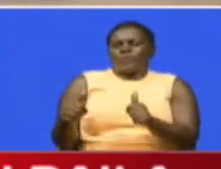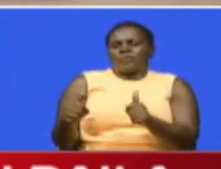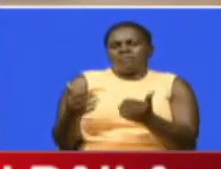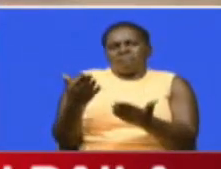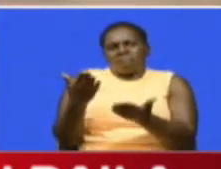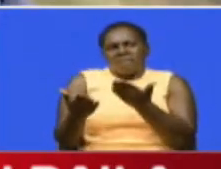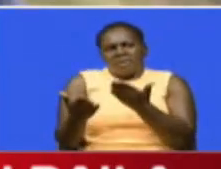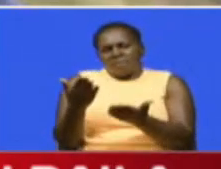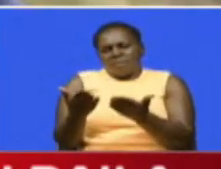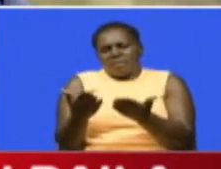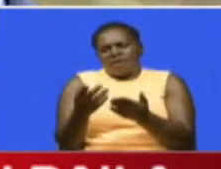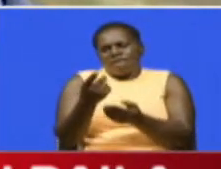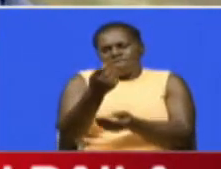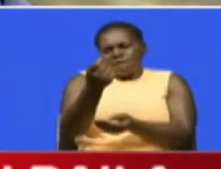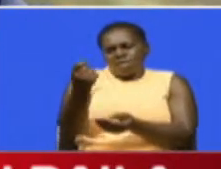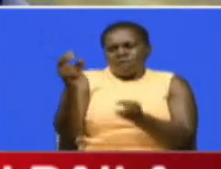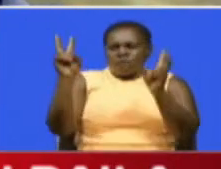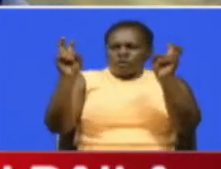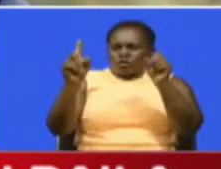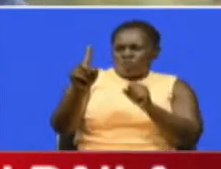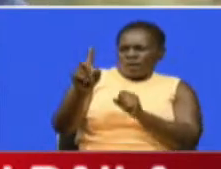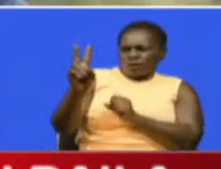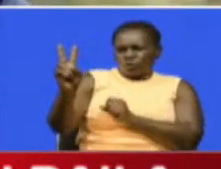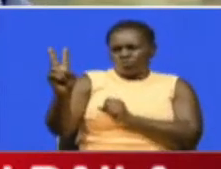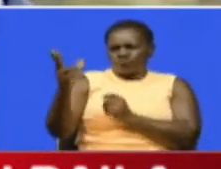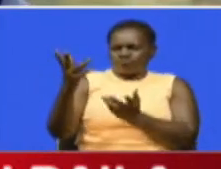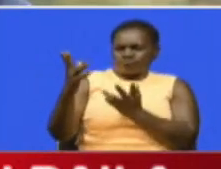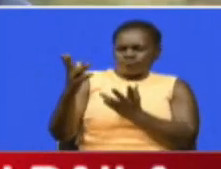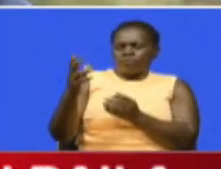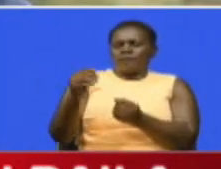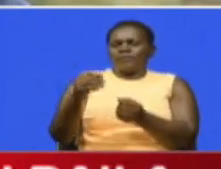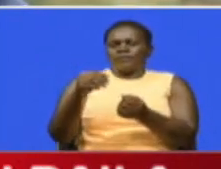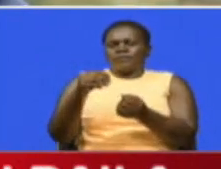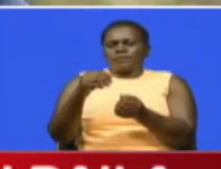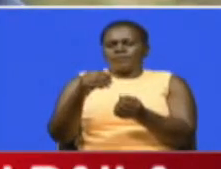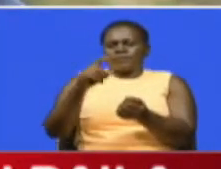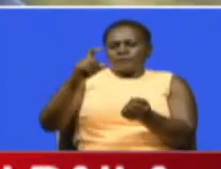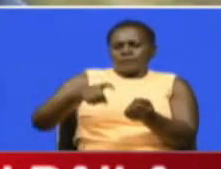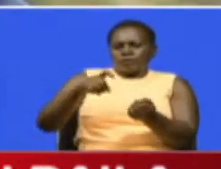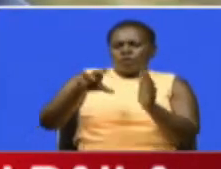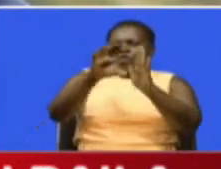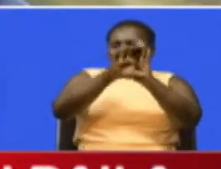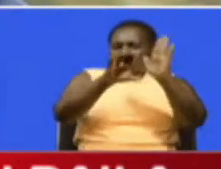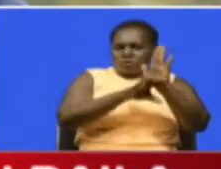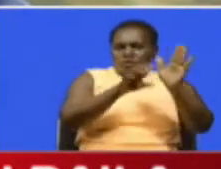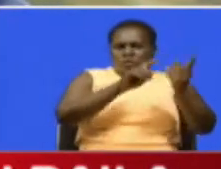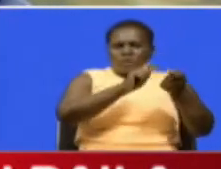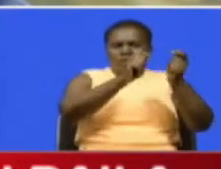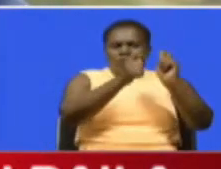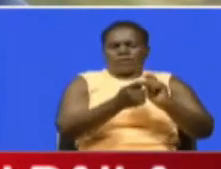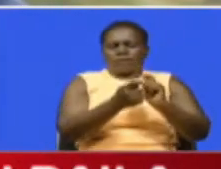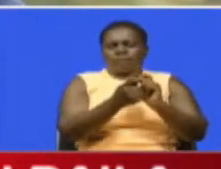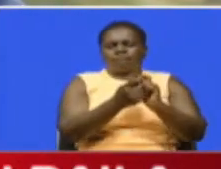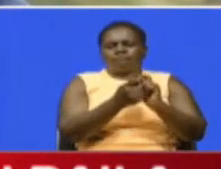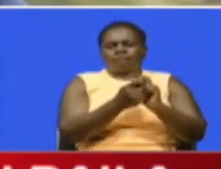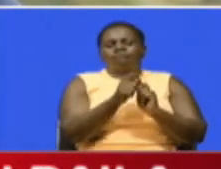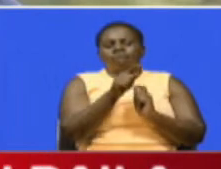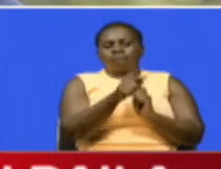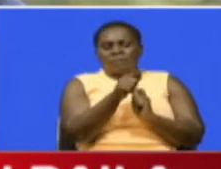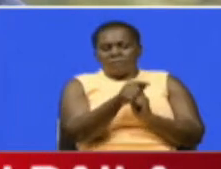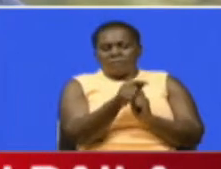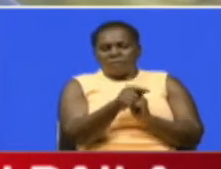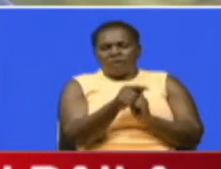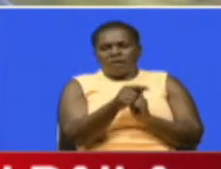may be a few issues, one or two, which require constitutional amendment, and those are the ones which